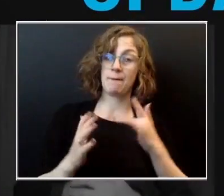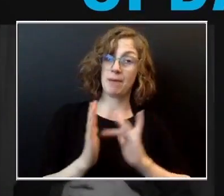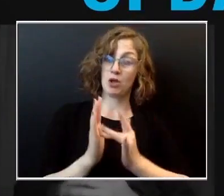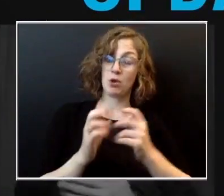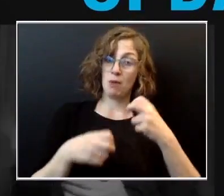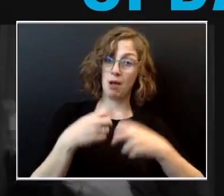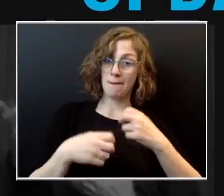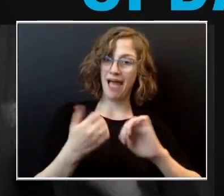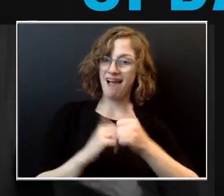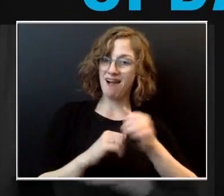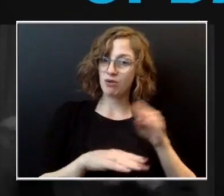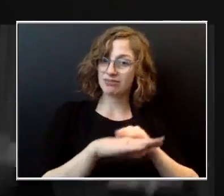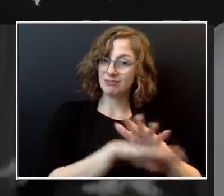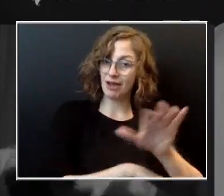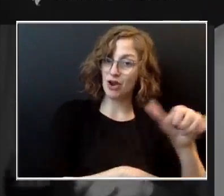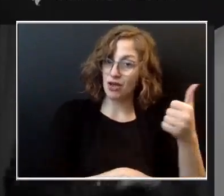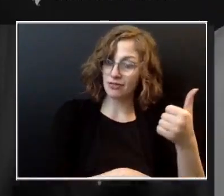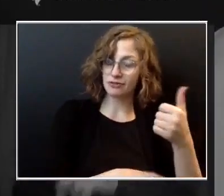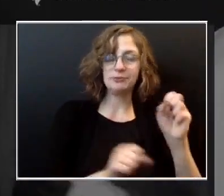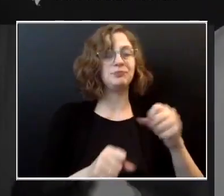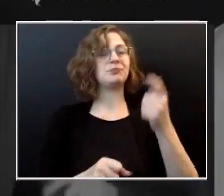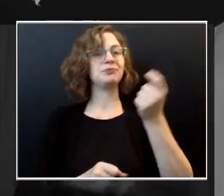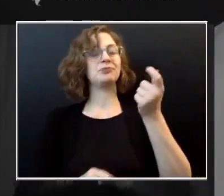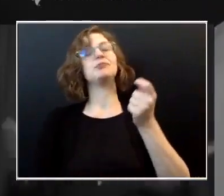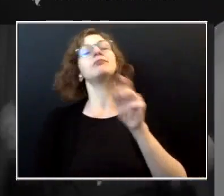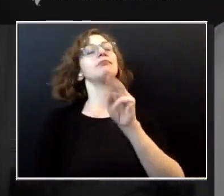Subscribe to our morning medical update and Open